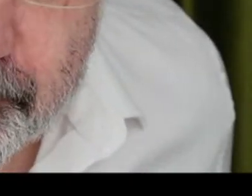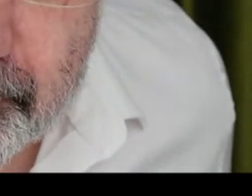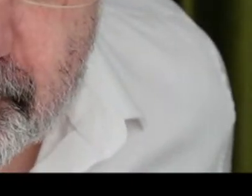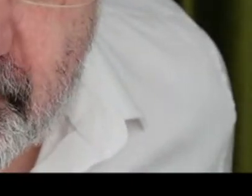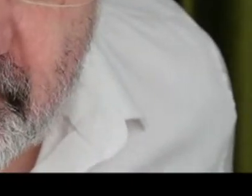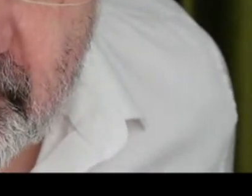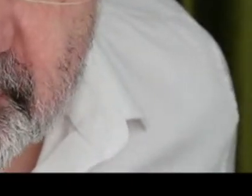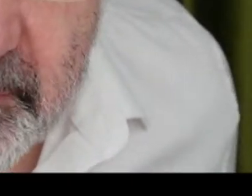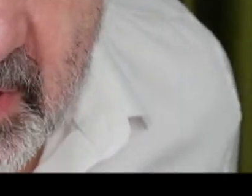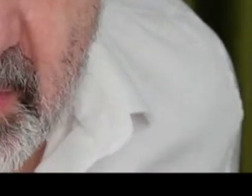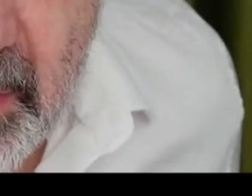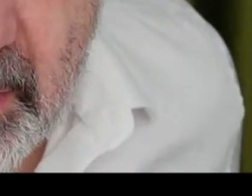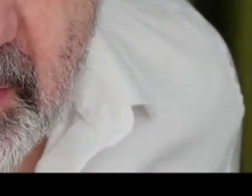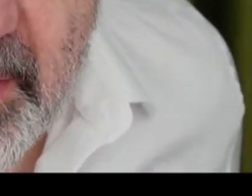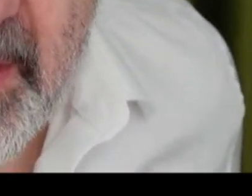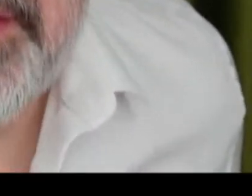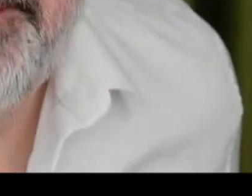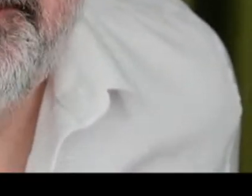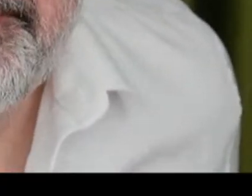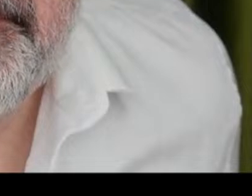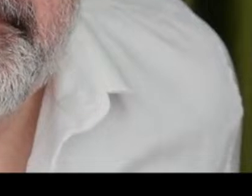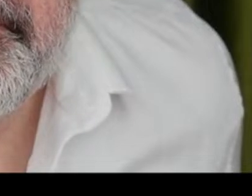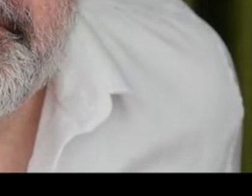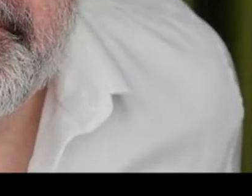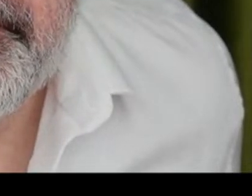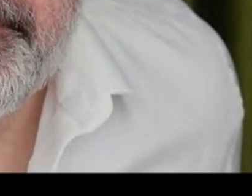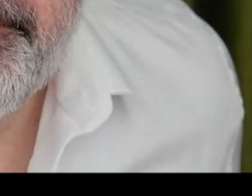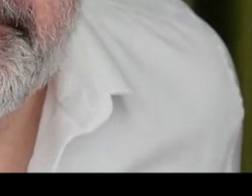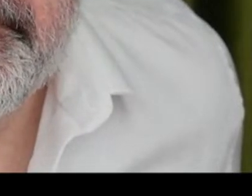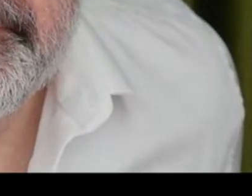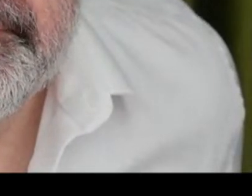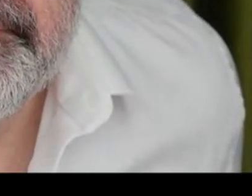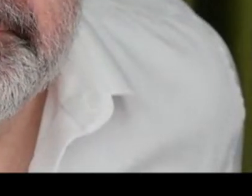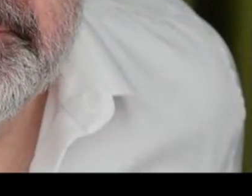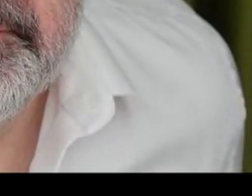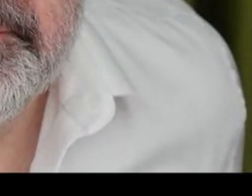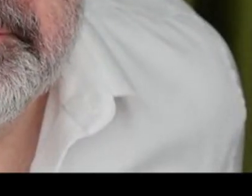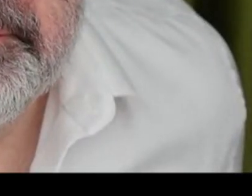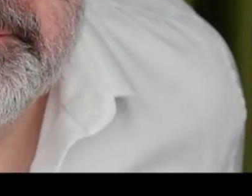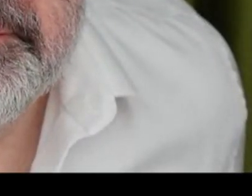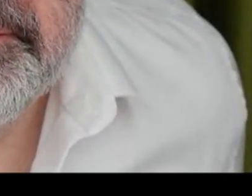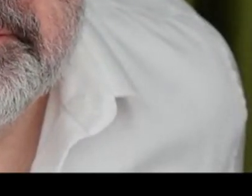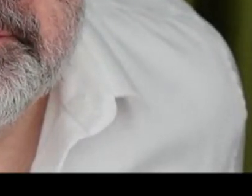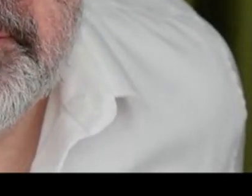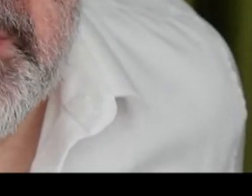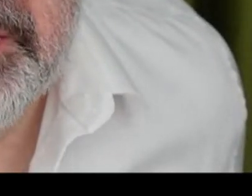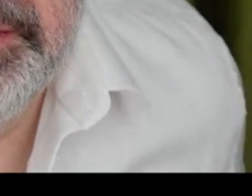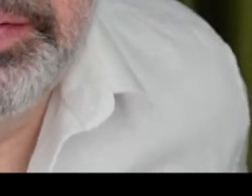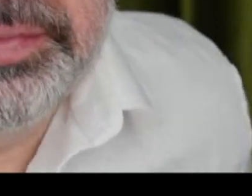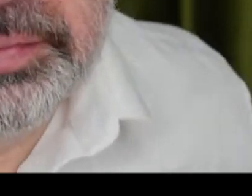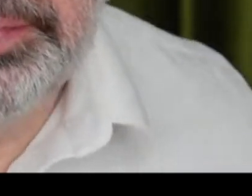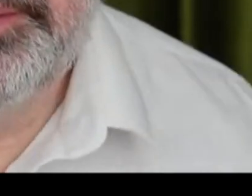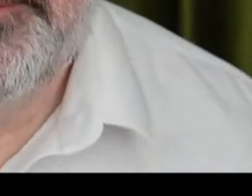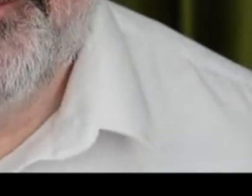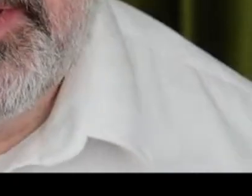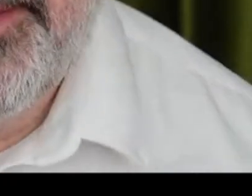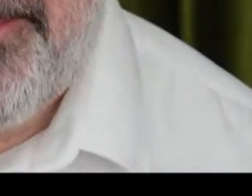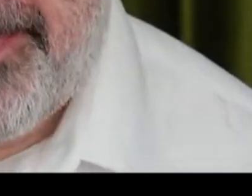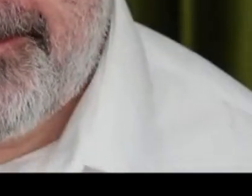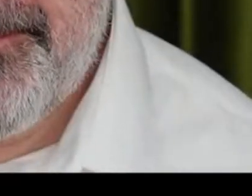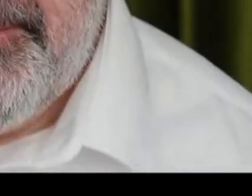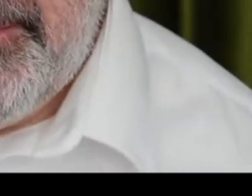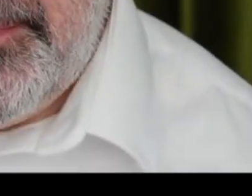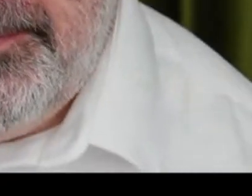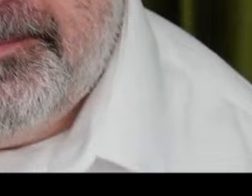Well, never mind. Anyway, yes, we have been online for an hour 20 minutes now, so I think it's about time